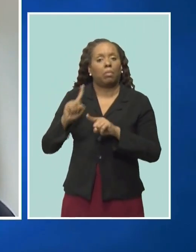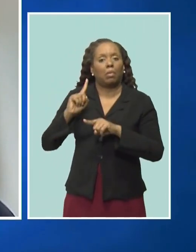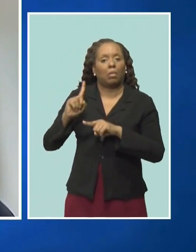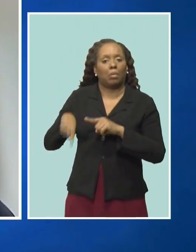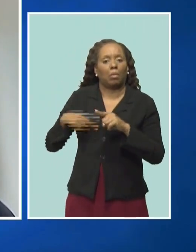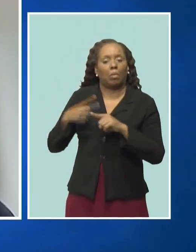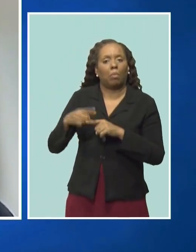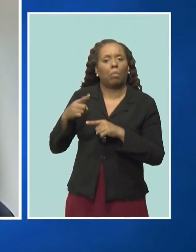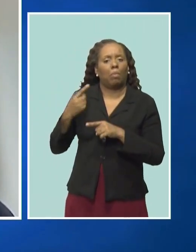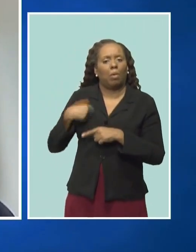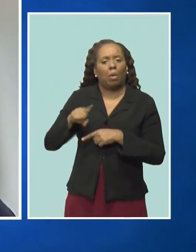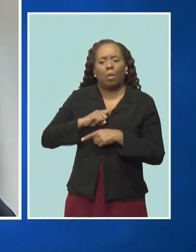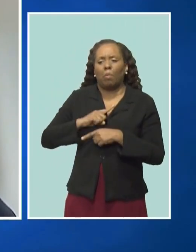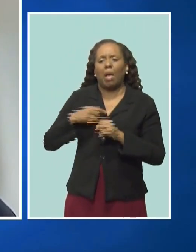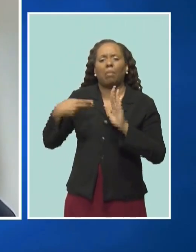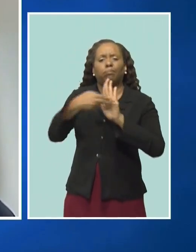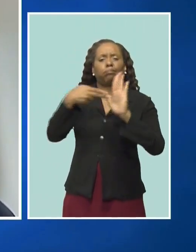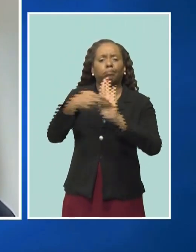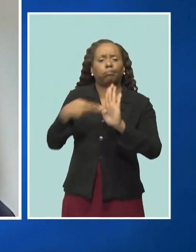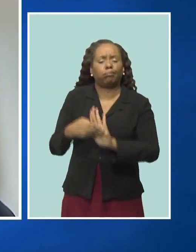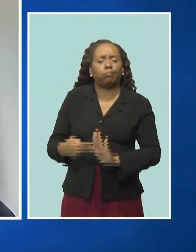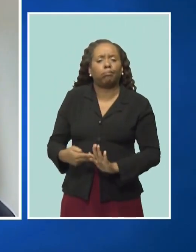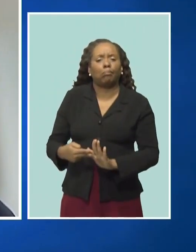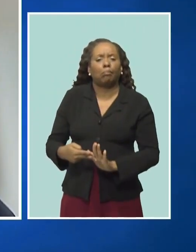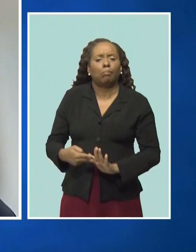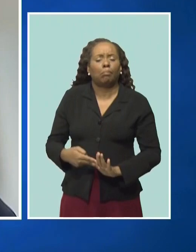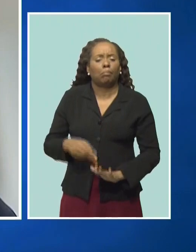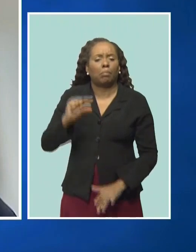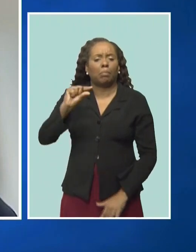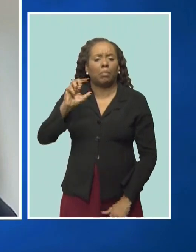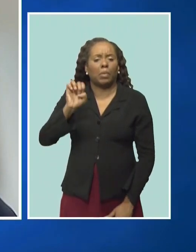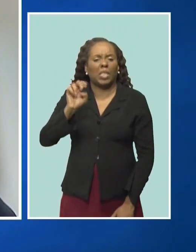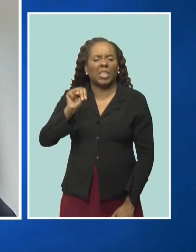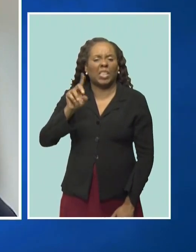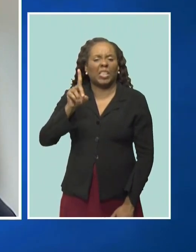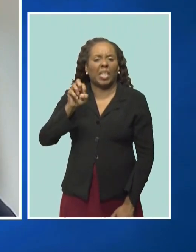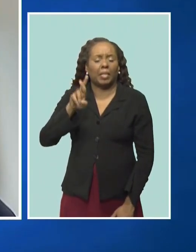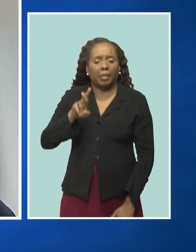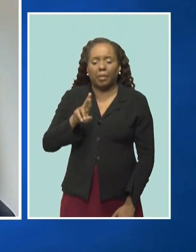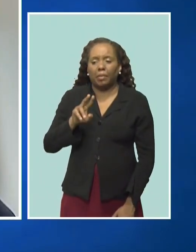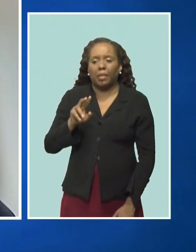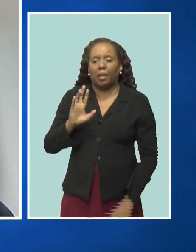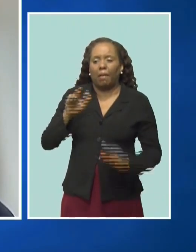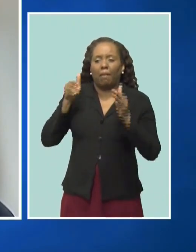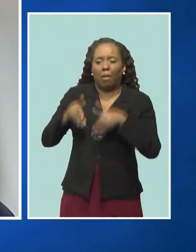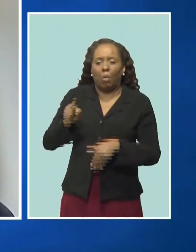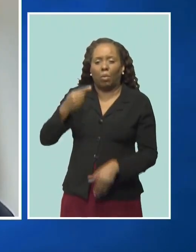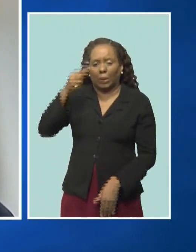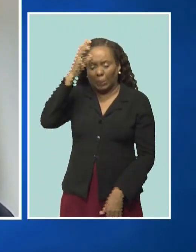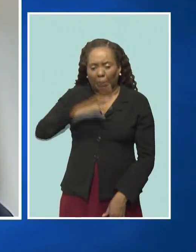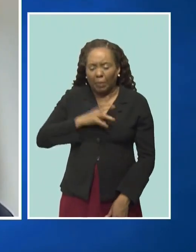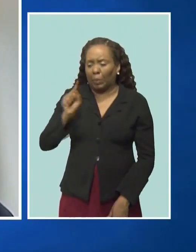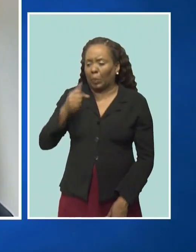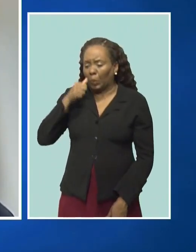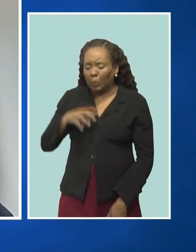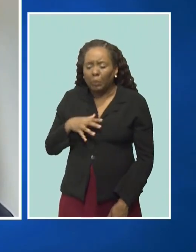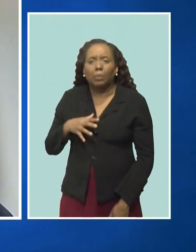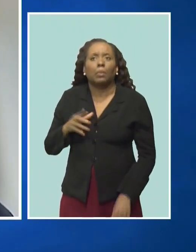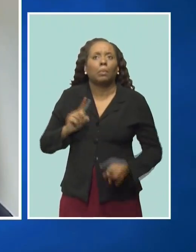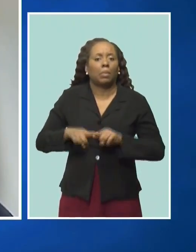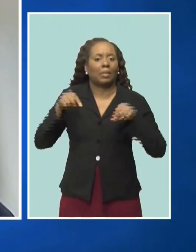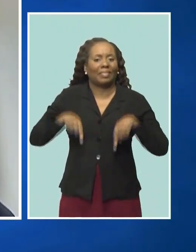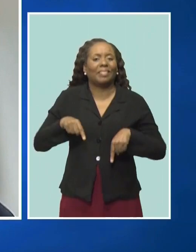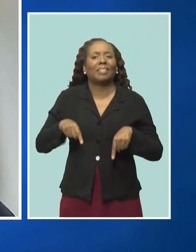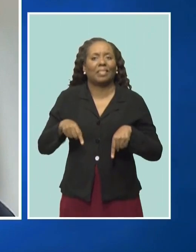gender stereotypes in the provision of care, so that there are opportunities. This resolution is